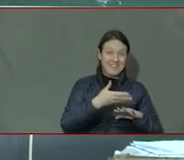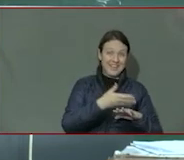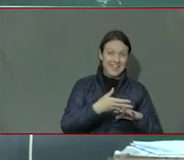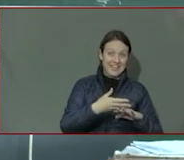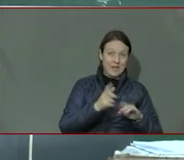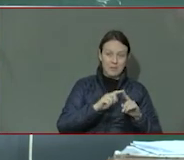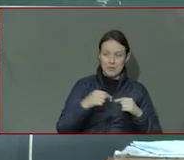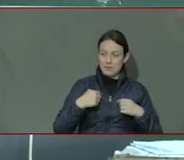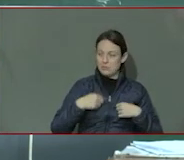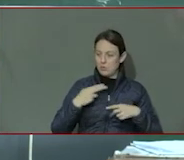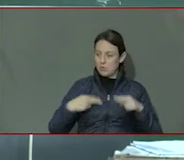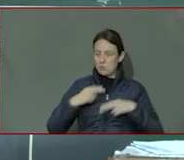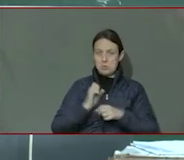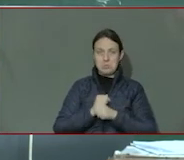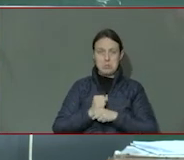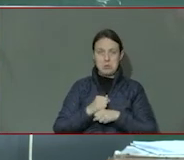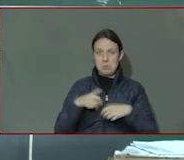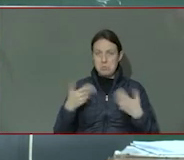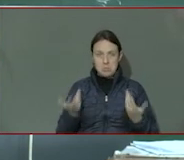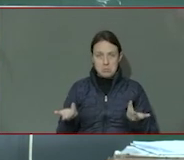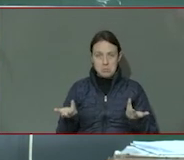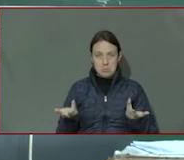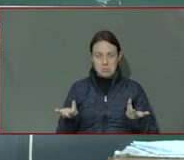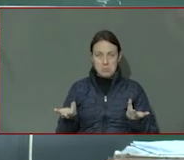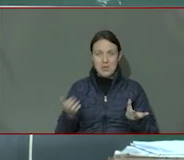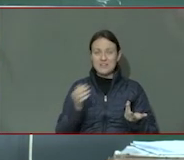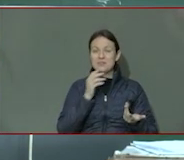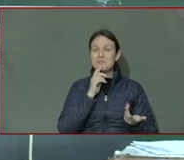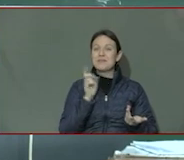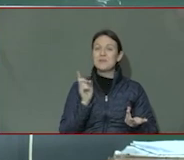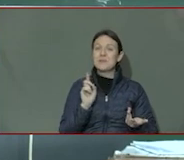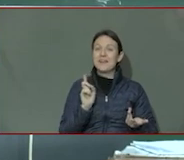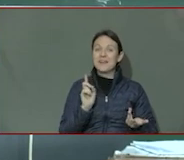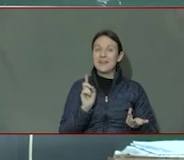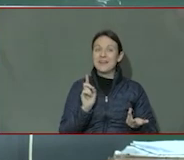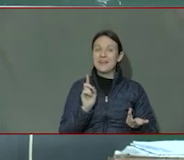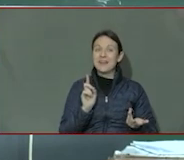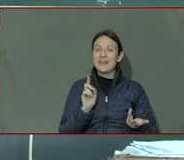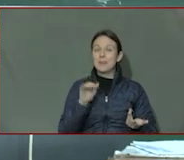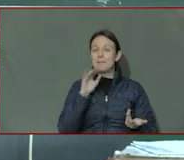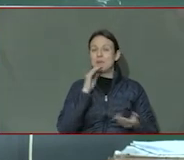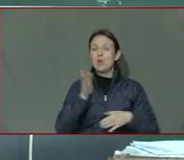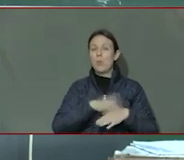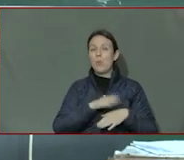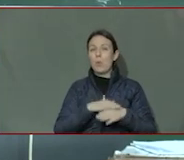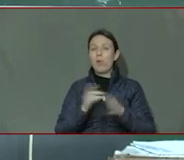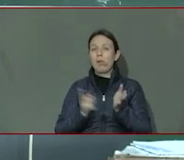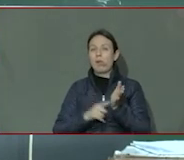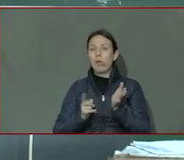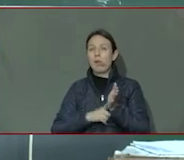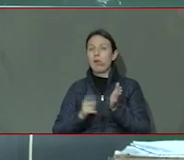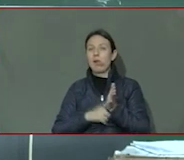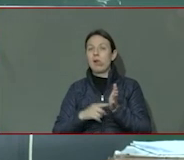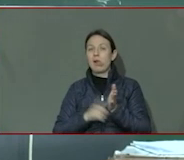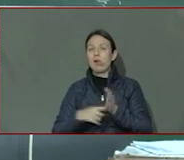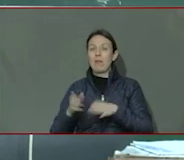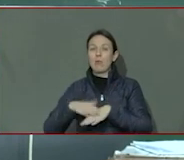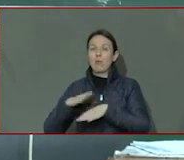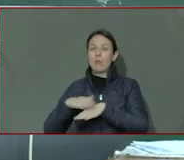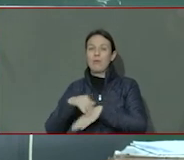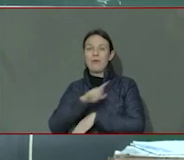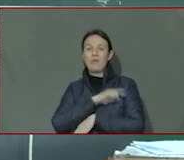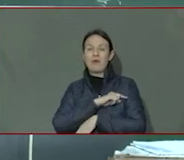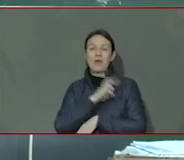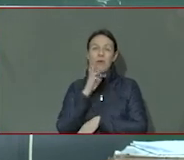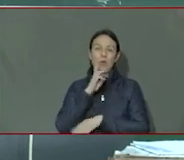not producing it. So I'll produce what? More urine. I'm not keeping the water